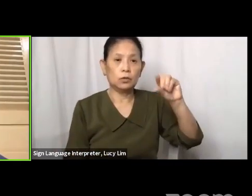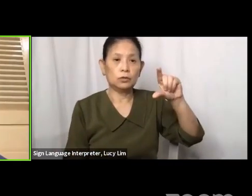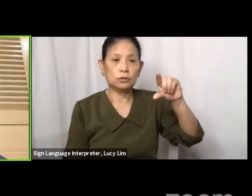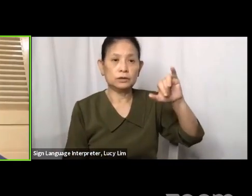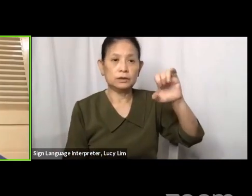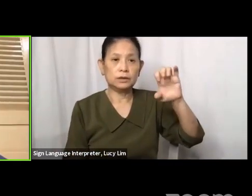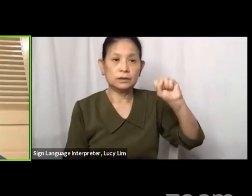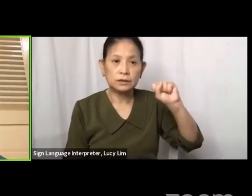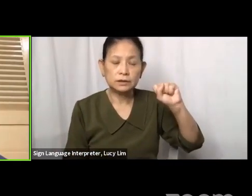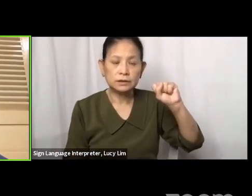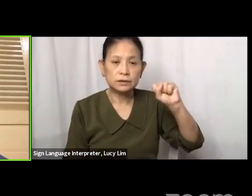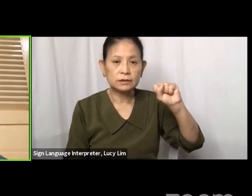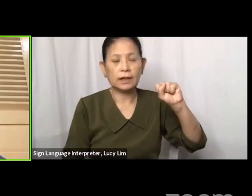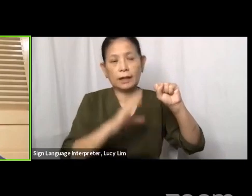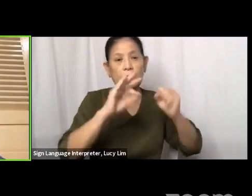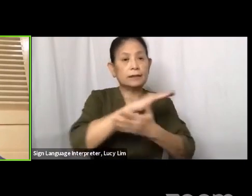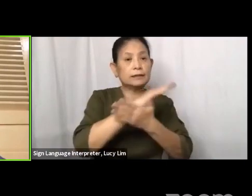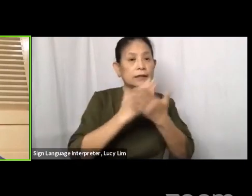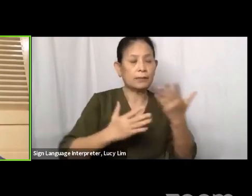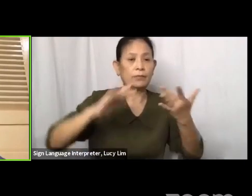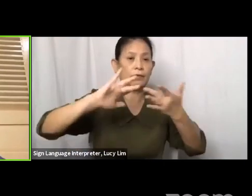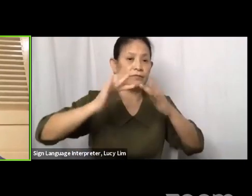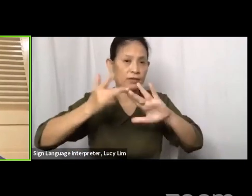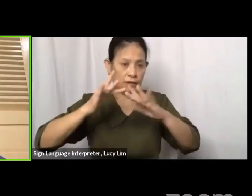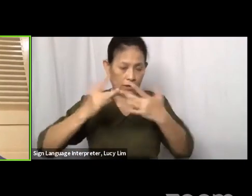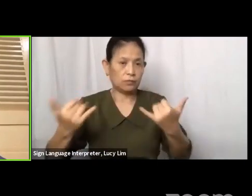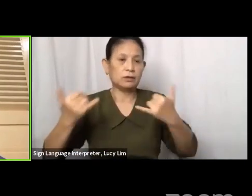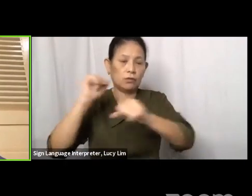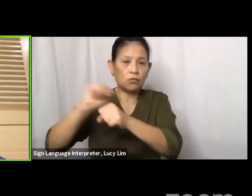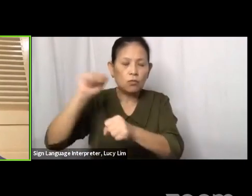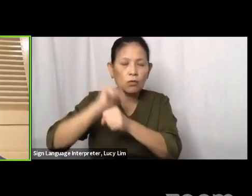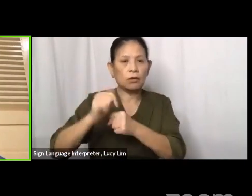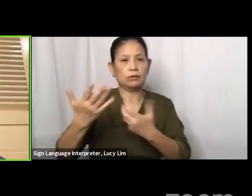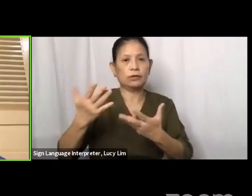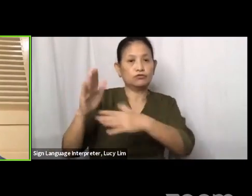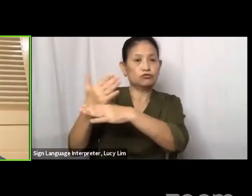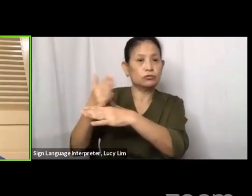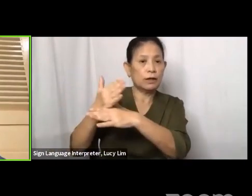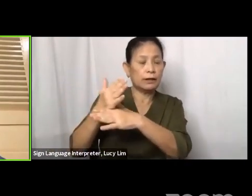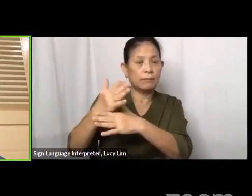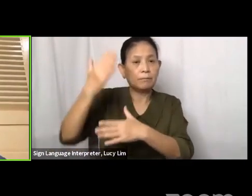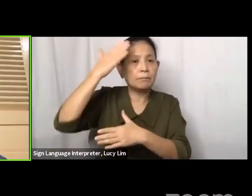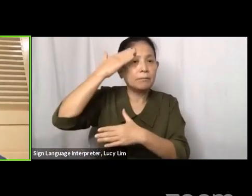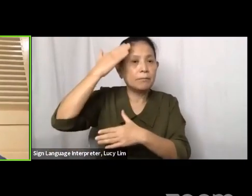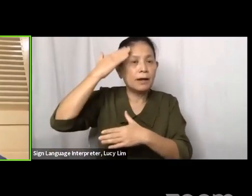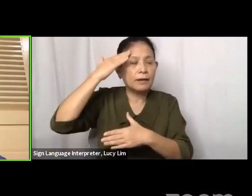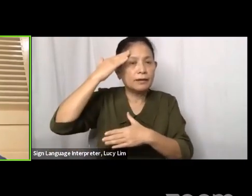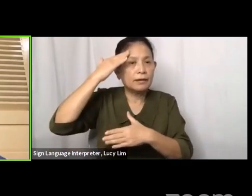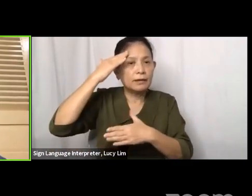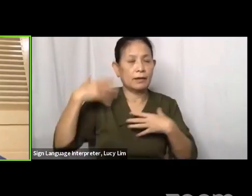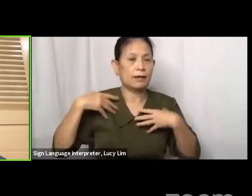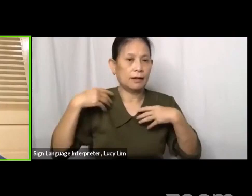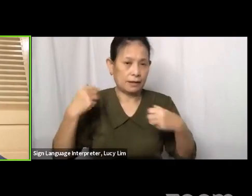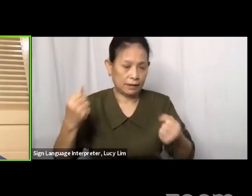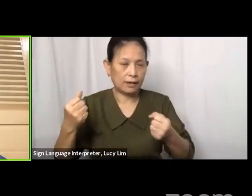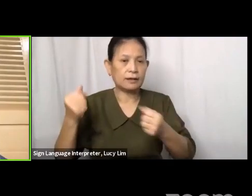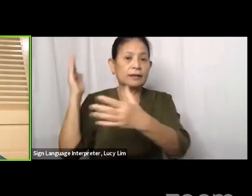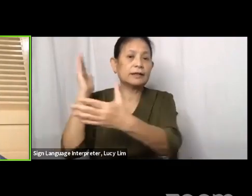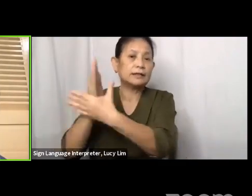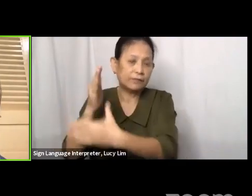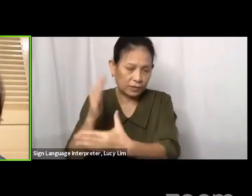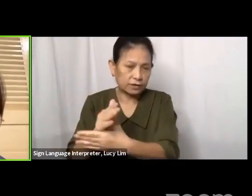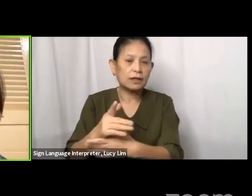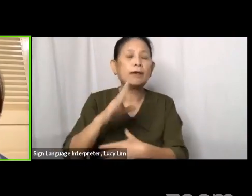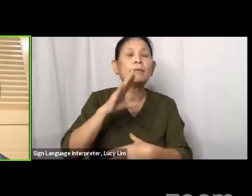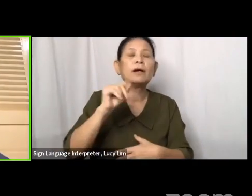some of our network has been working on that, sharing on mental health information, but we do need a service for